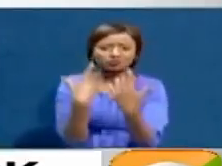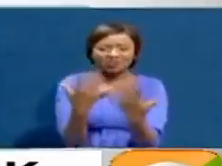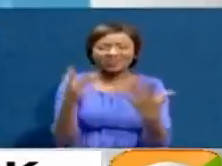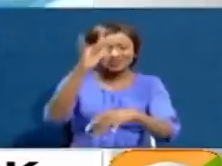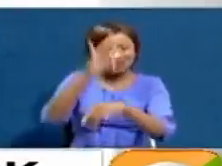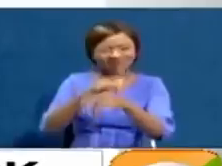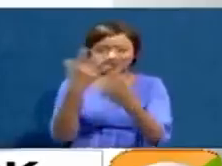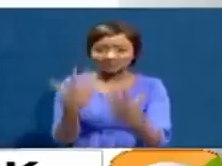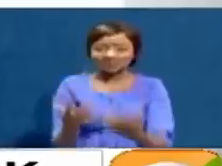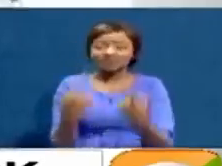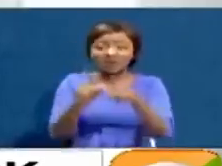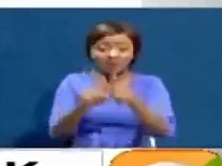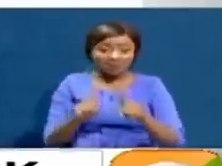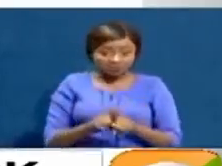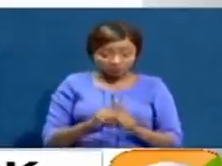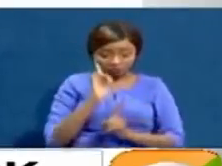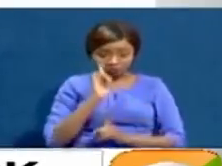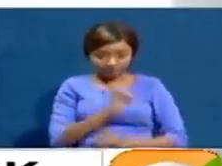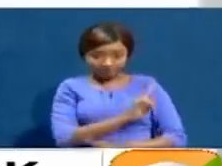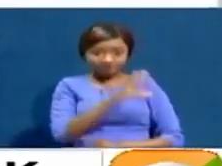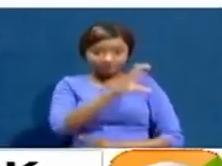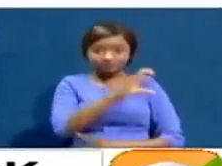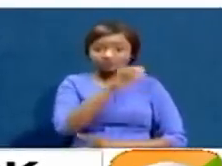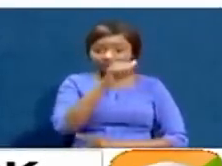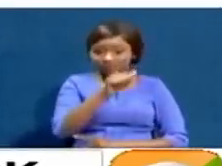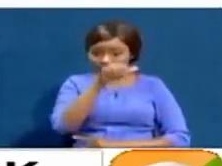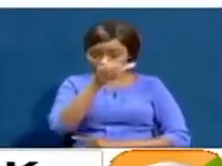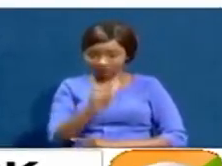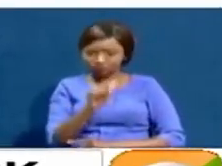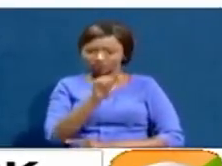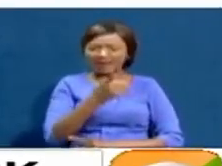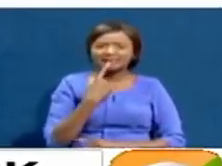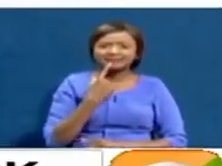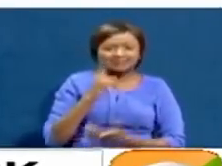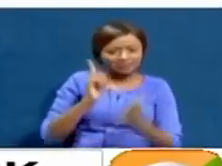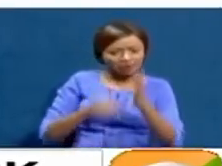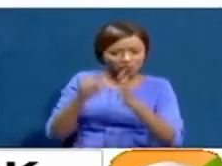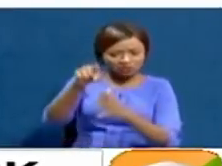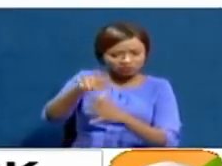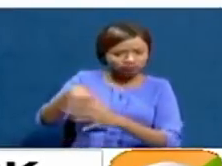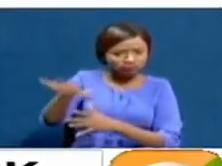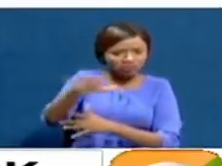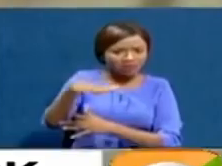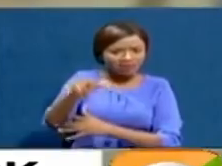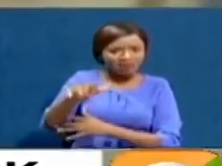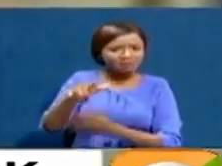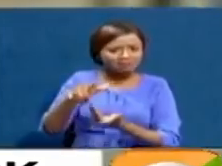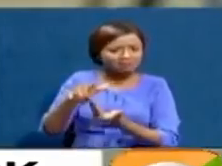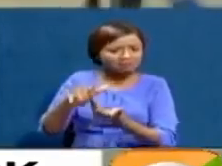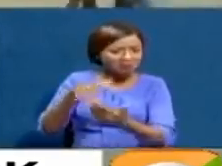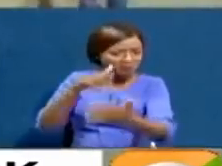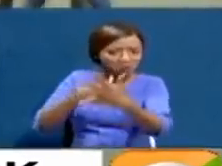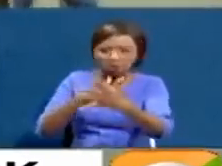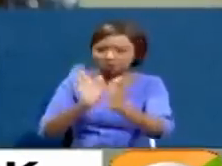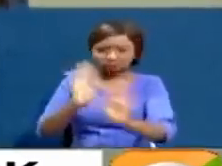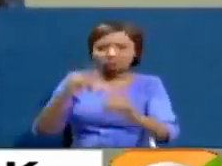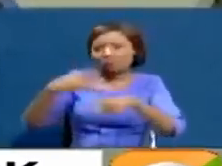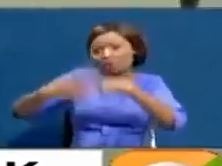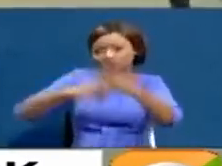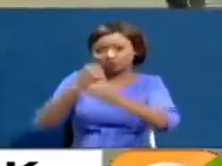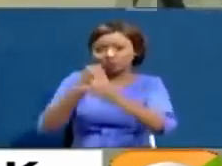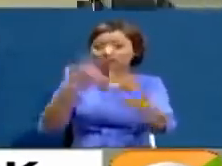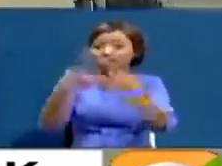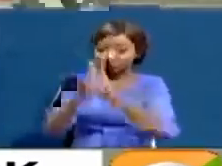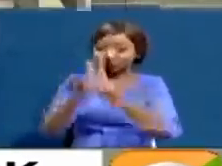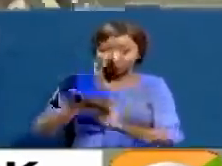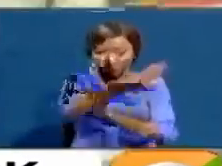Kenya Civil Aviation Authority has since lifted the temporary closure of the Lamu civilian airstrip. The attack has sparked heightened security across